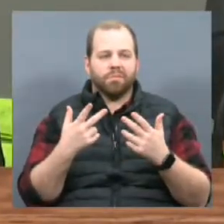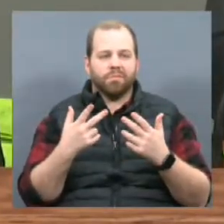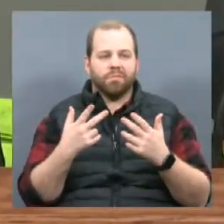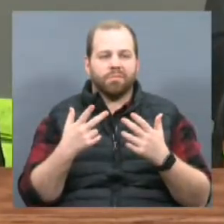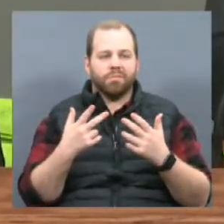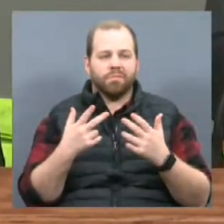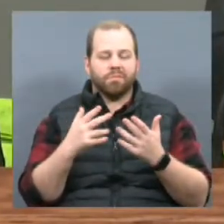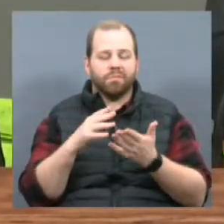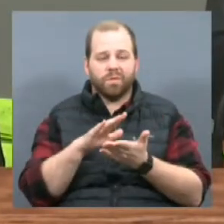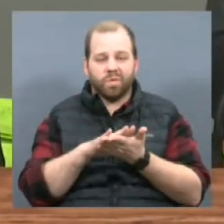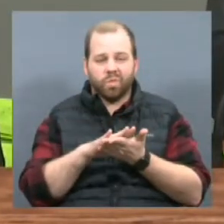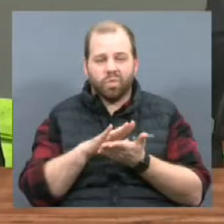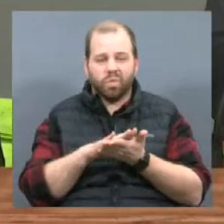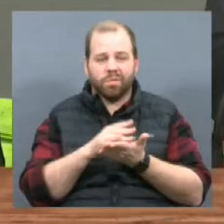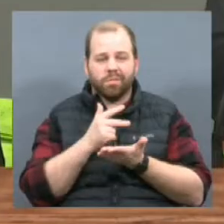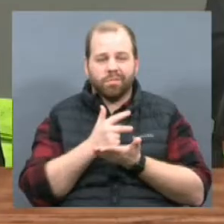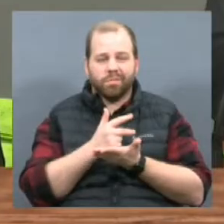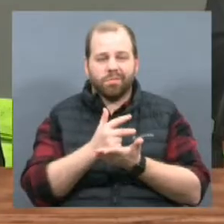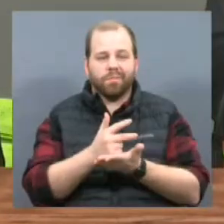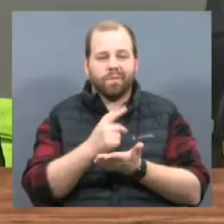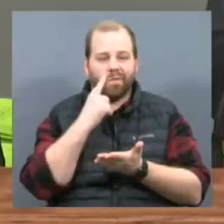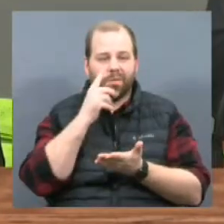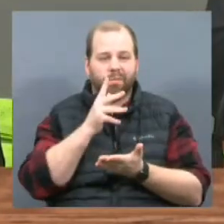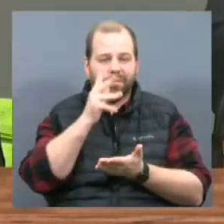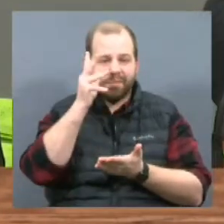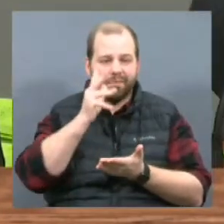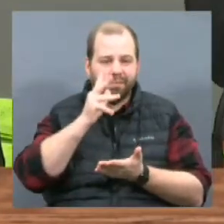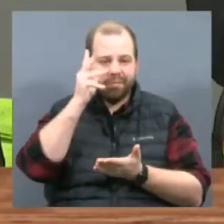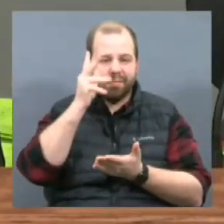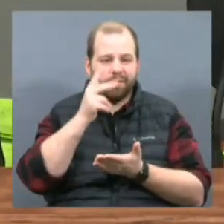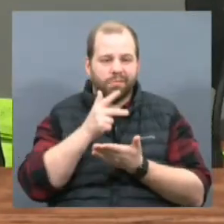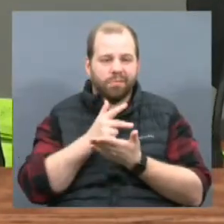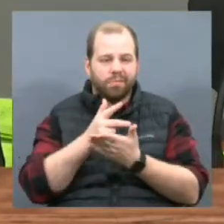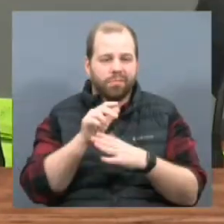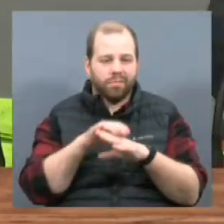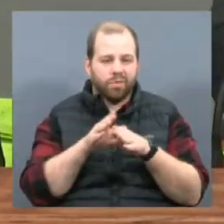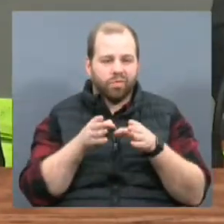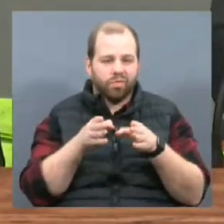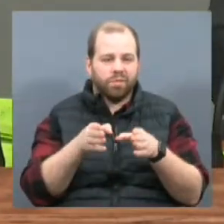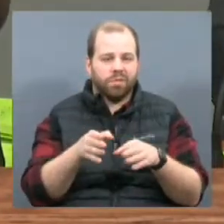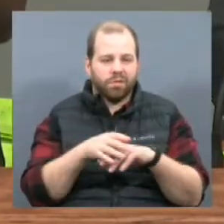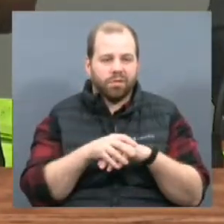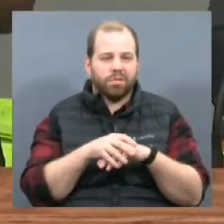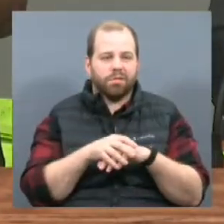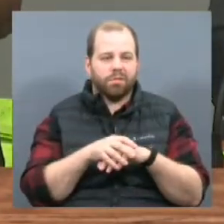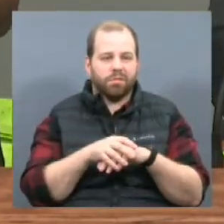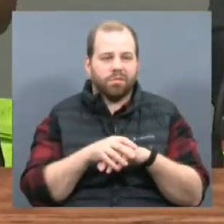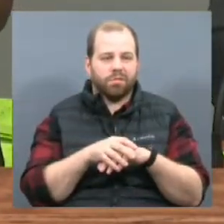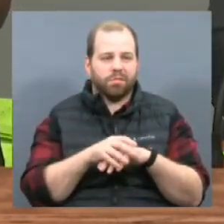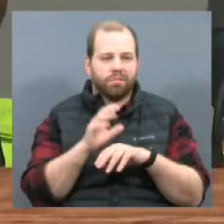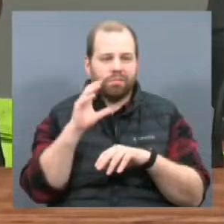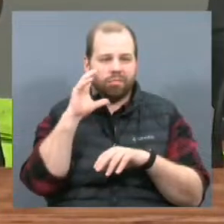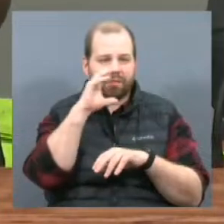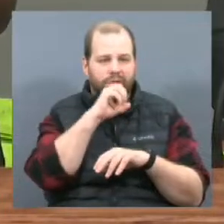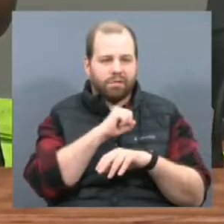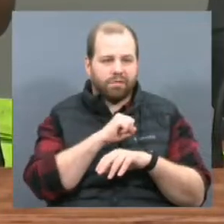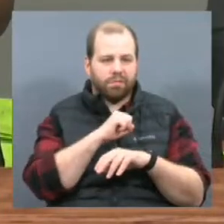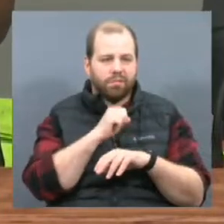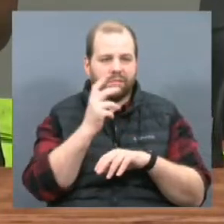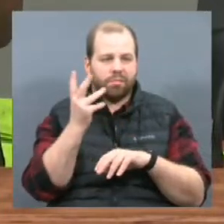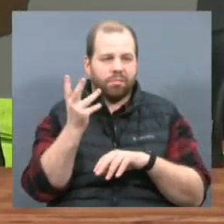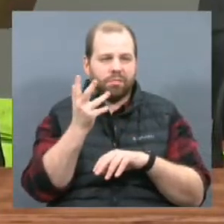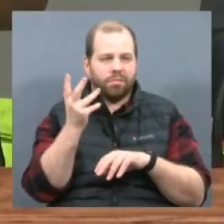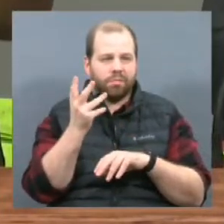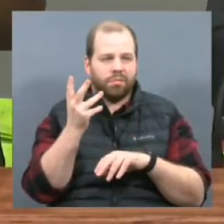the school parking, I guess, for parents parking on the street, and for lack of better words, I guess